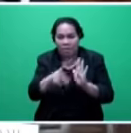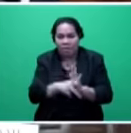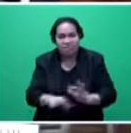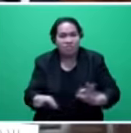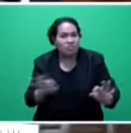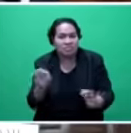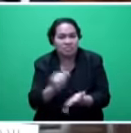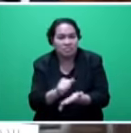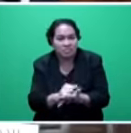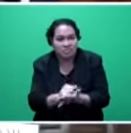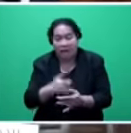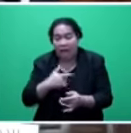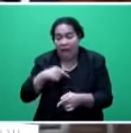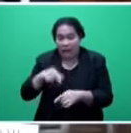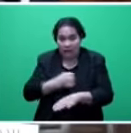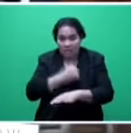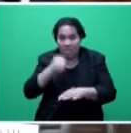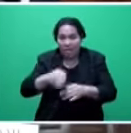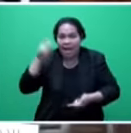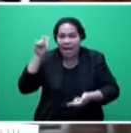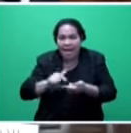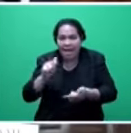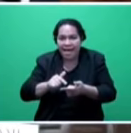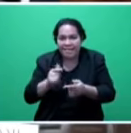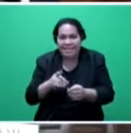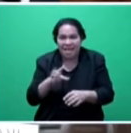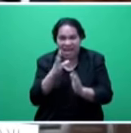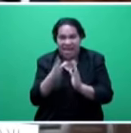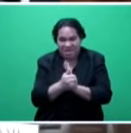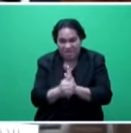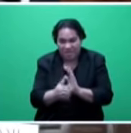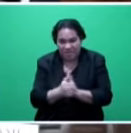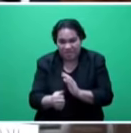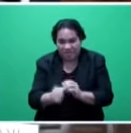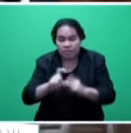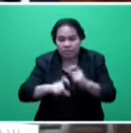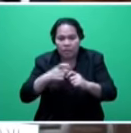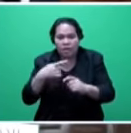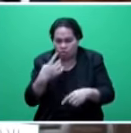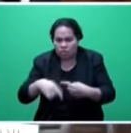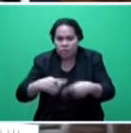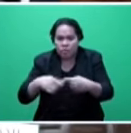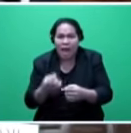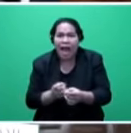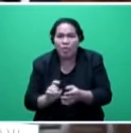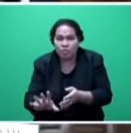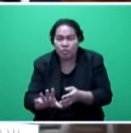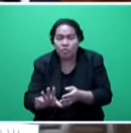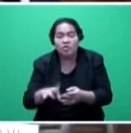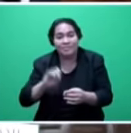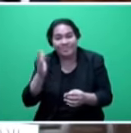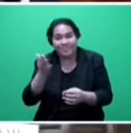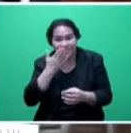our economy lacks the productive capacity to generate the expected output. This actually is